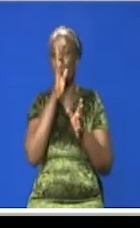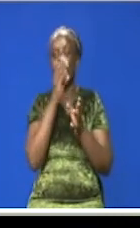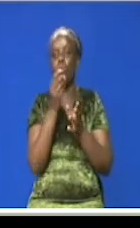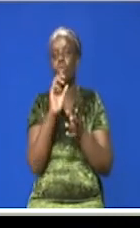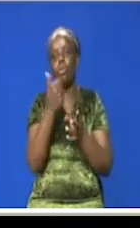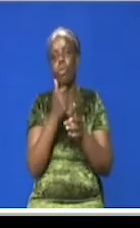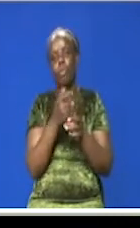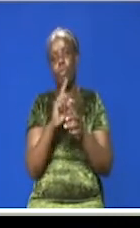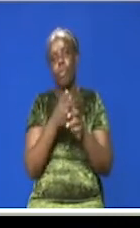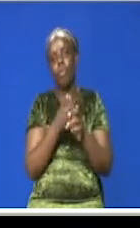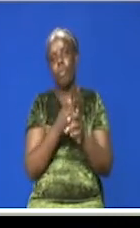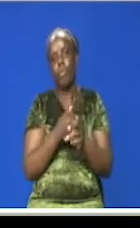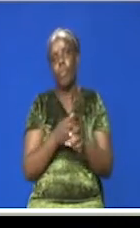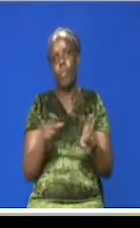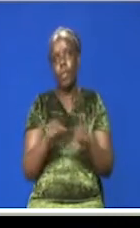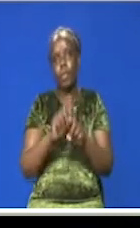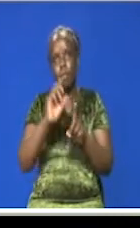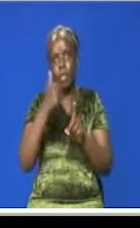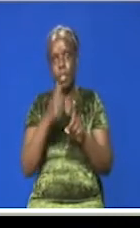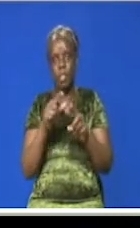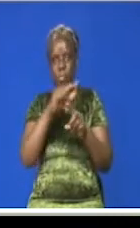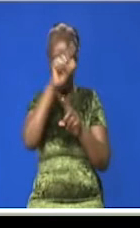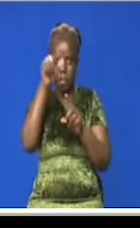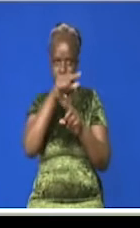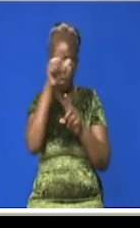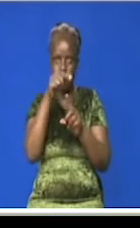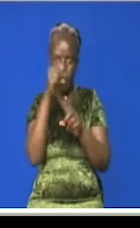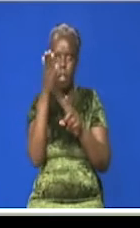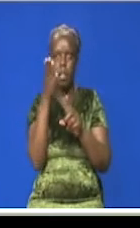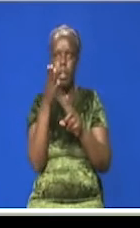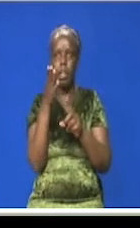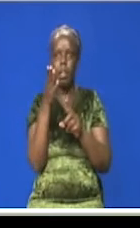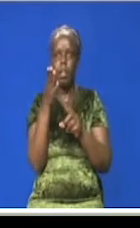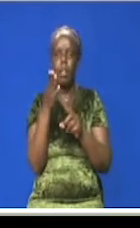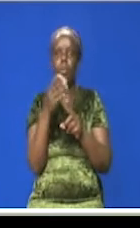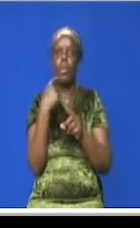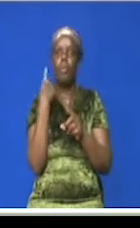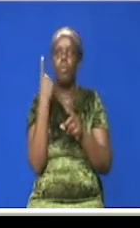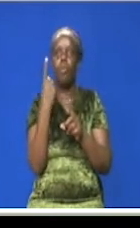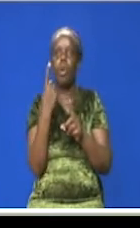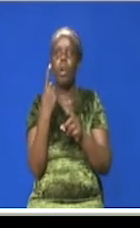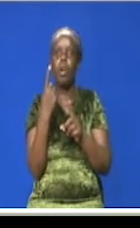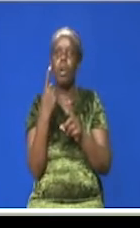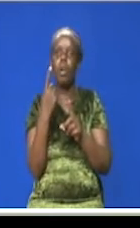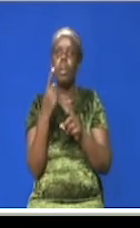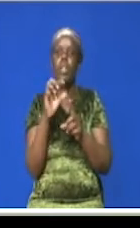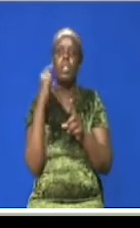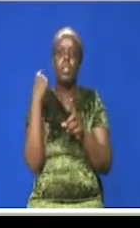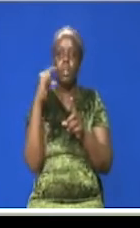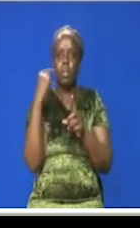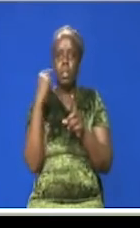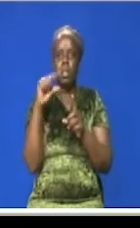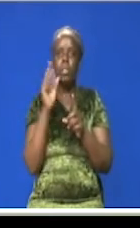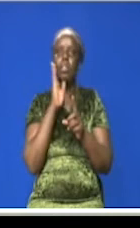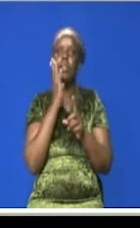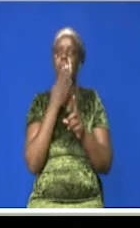from? On the first circle, the two smaller circles, we have one which is green in color and